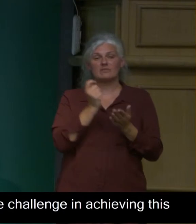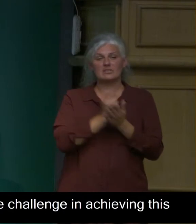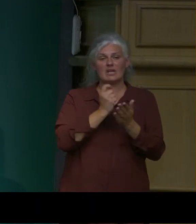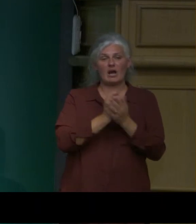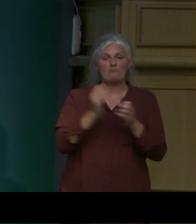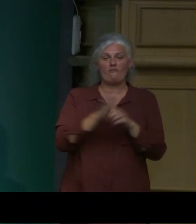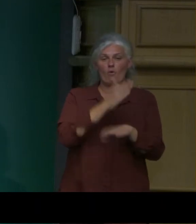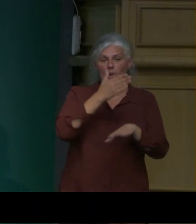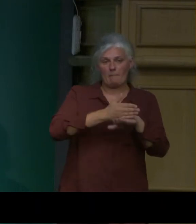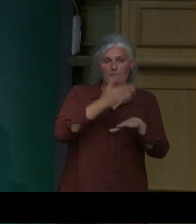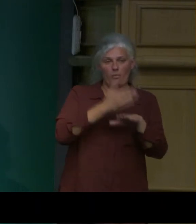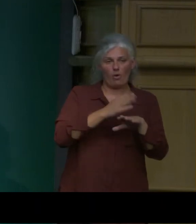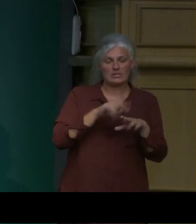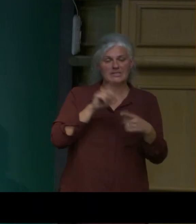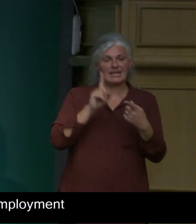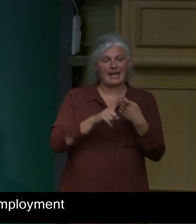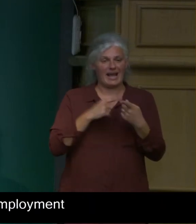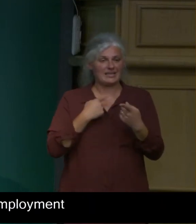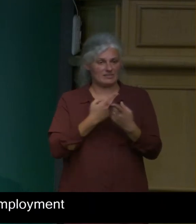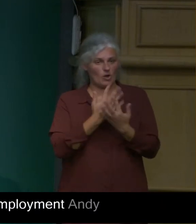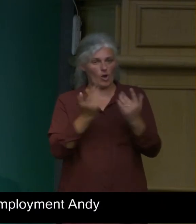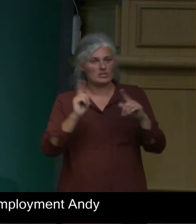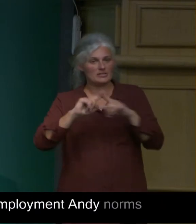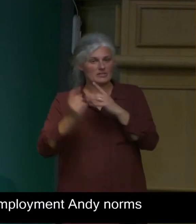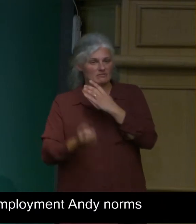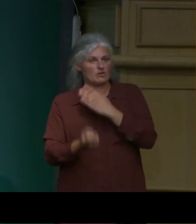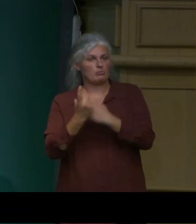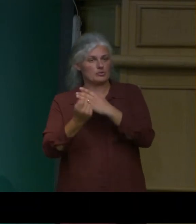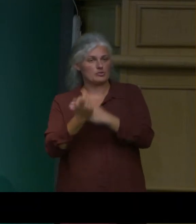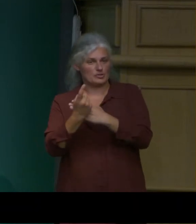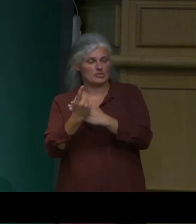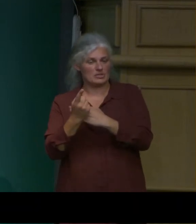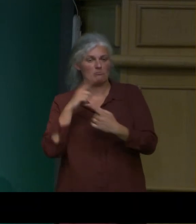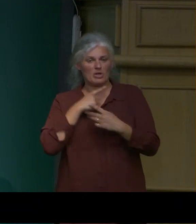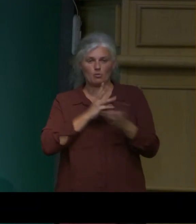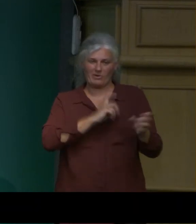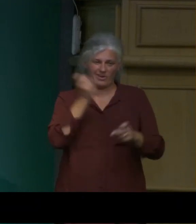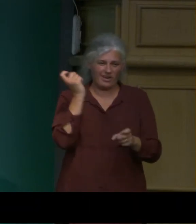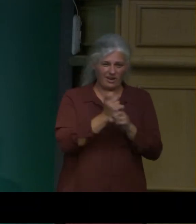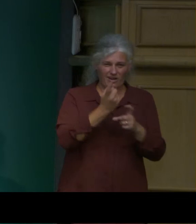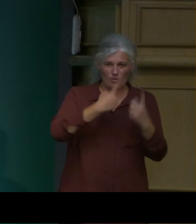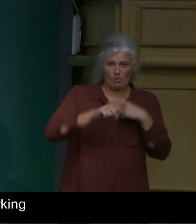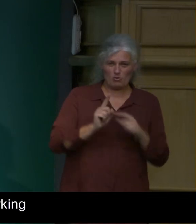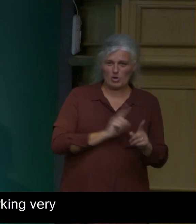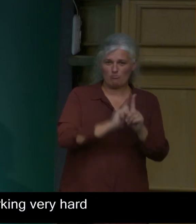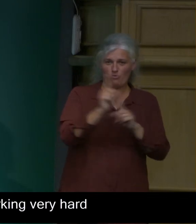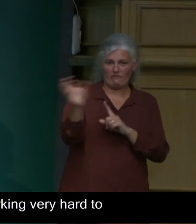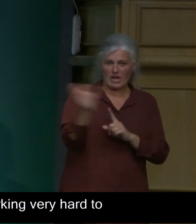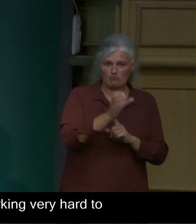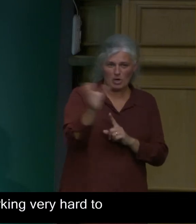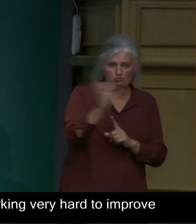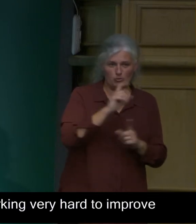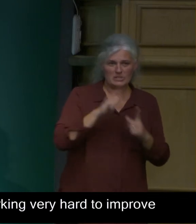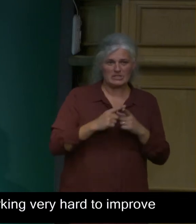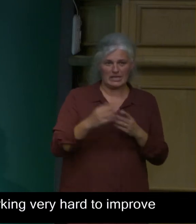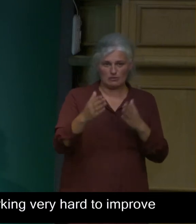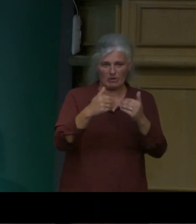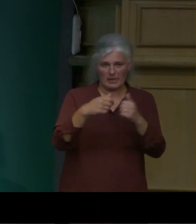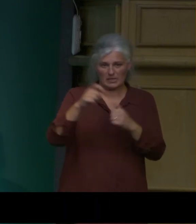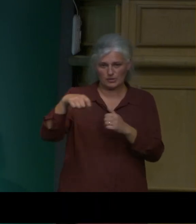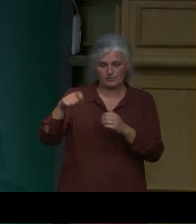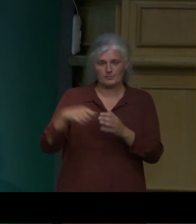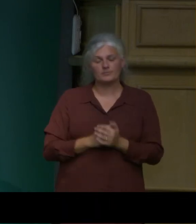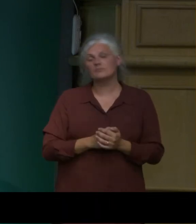Full Employment an enormous Economic Opportunity but we are working very hard to improve recruitment and retention